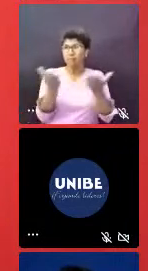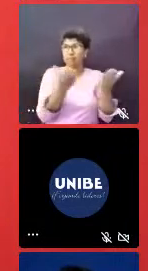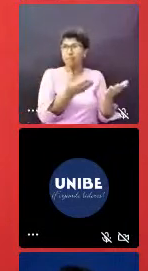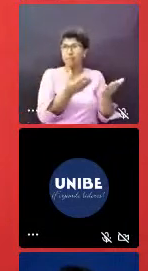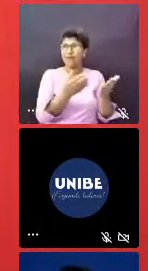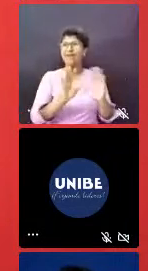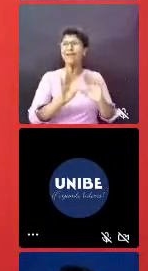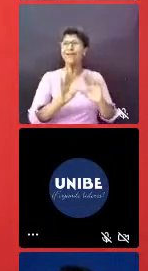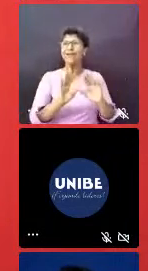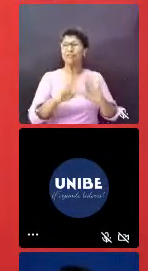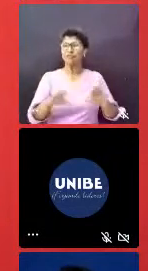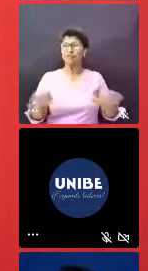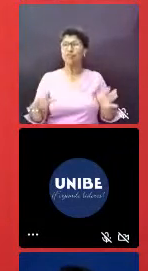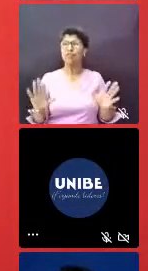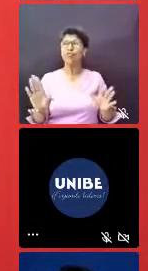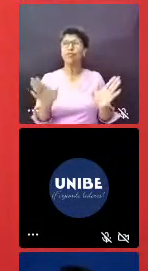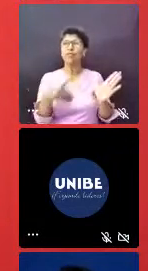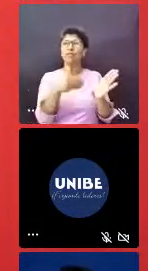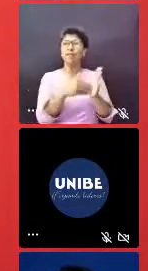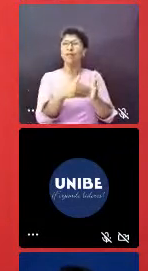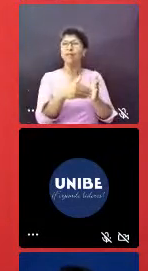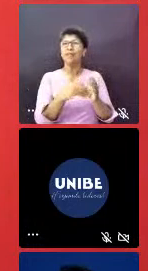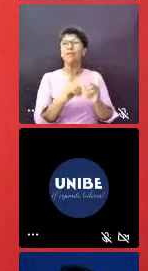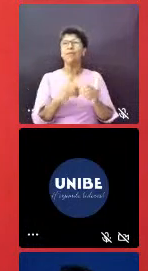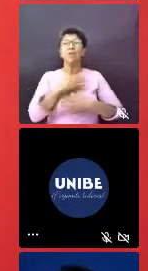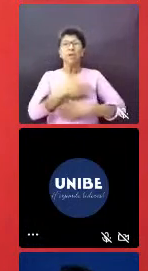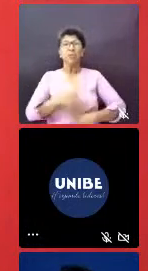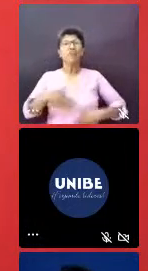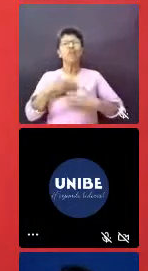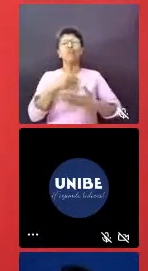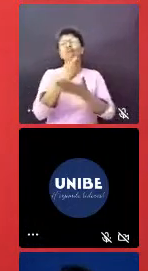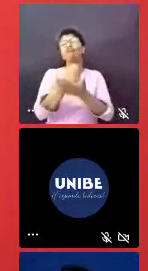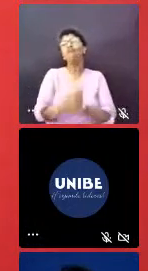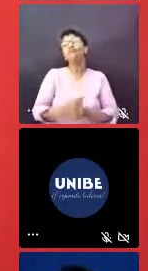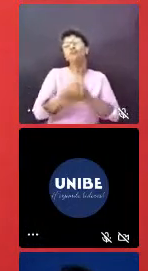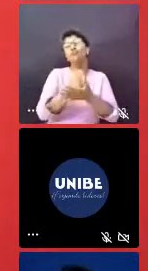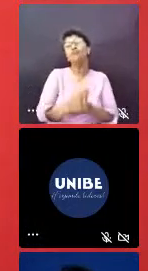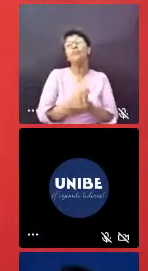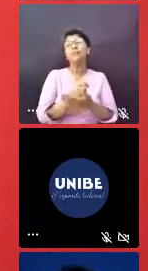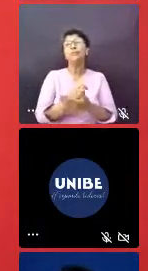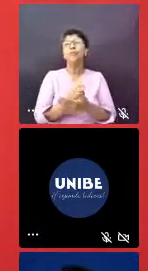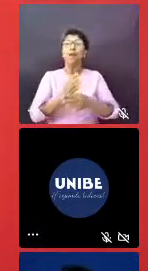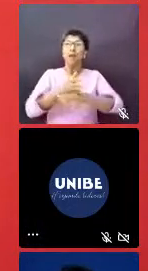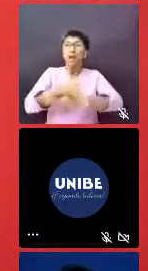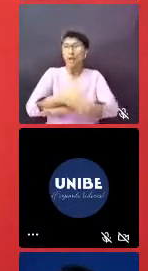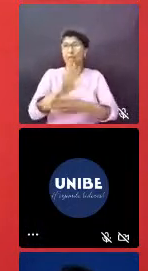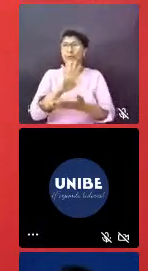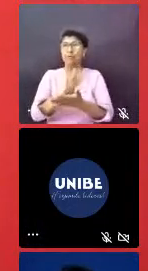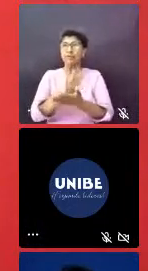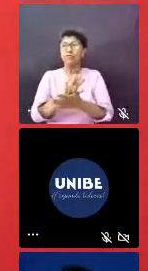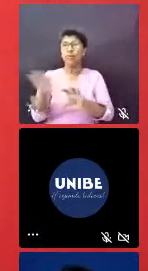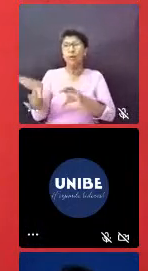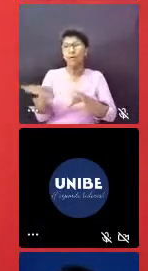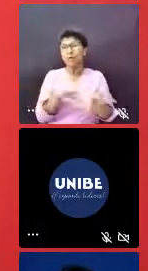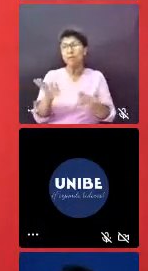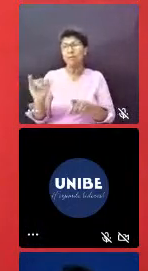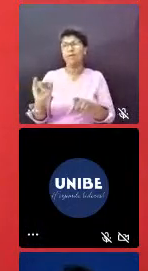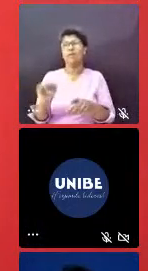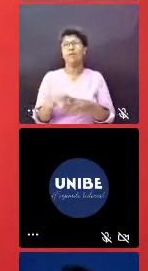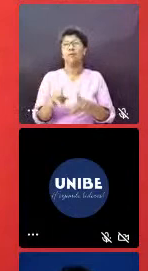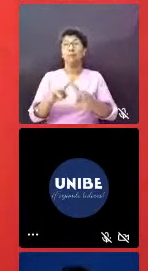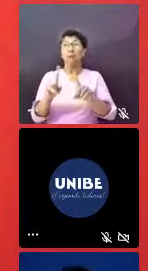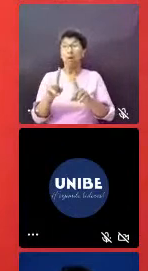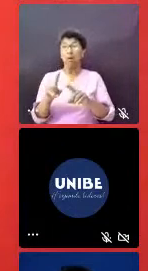with disabilities to the centers where they enjoy therapy and after school activities. But in villages,